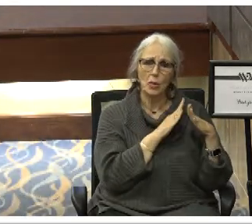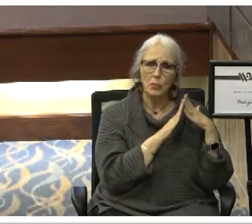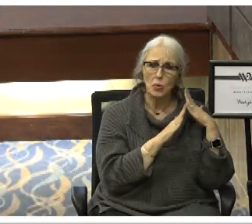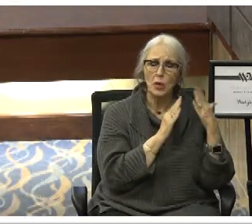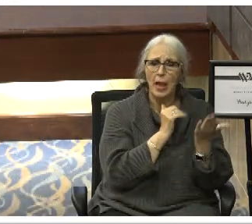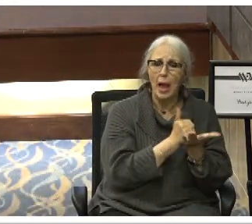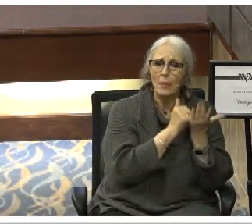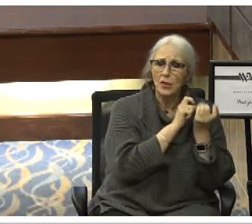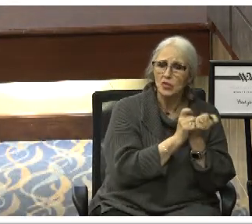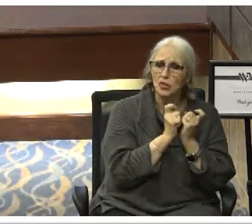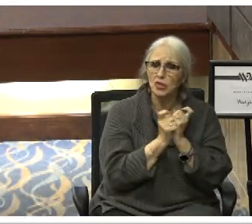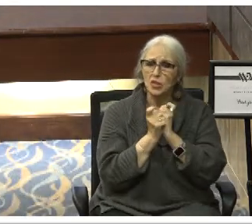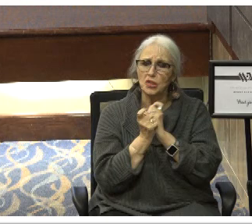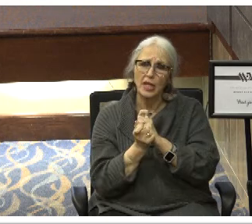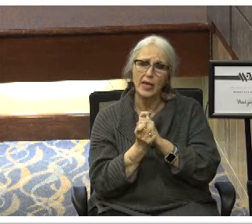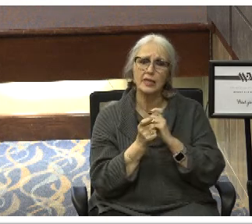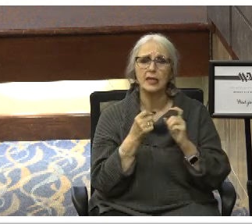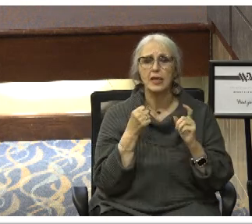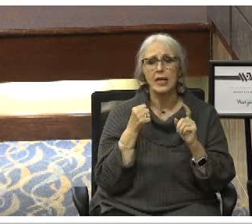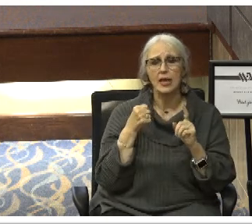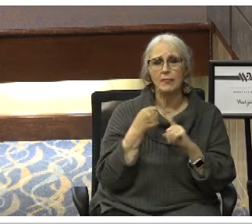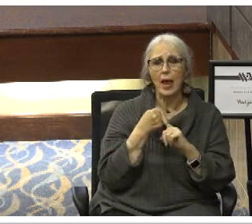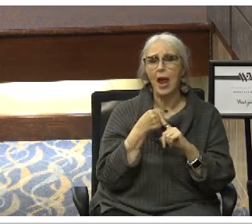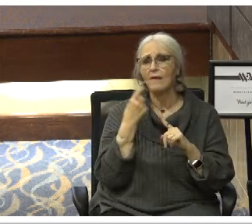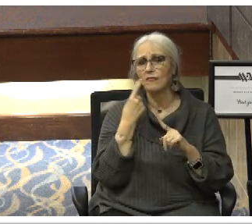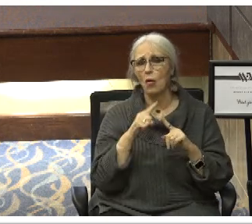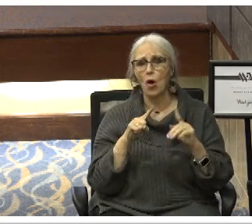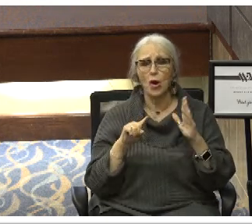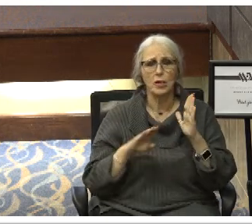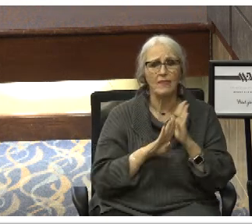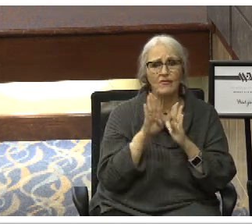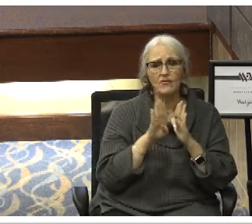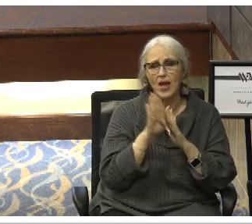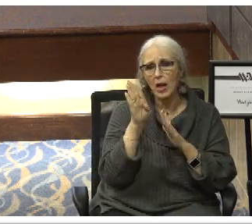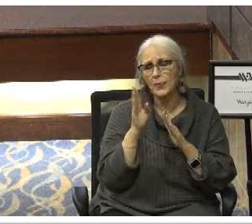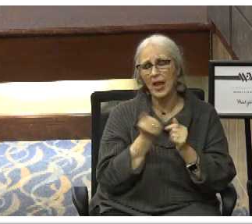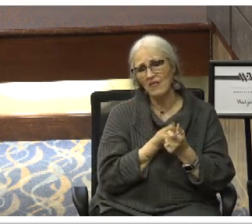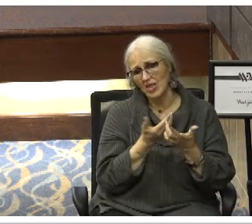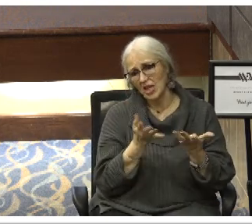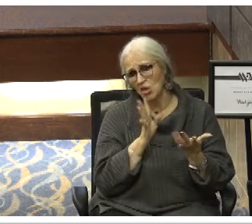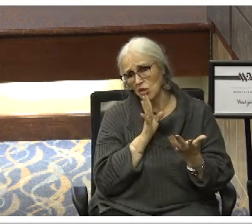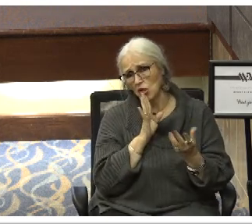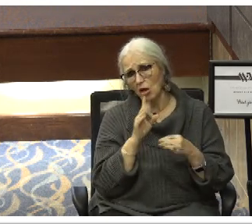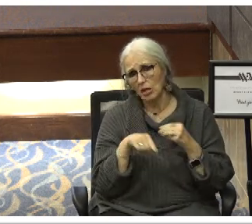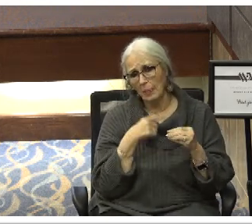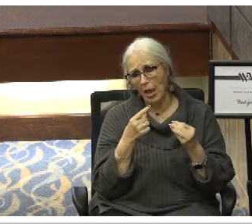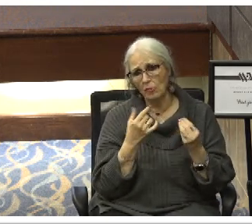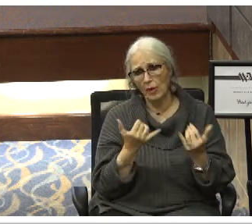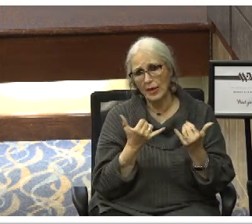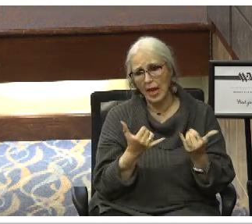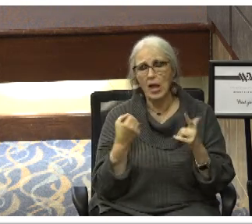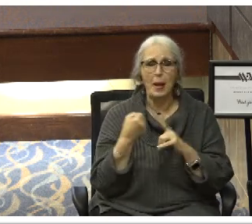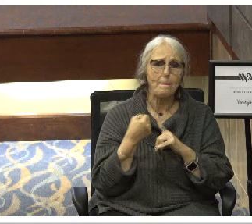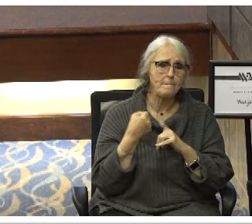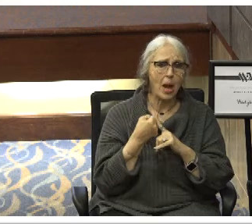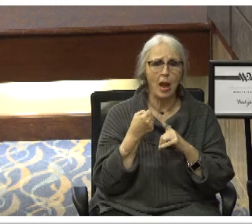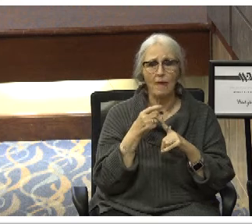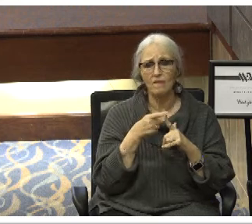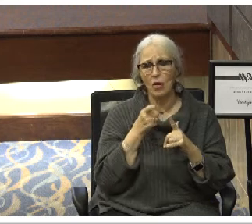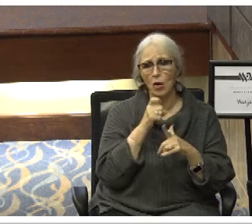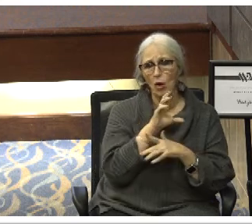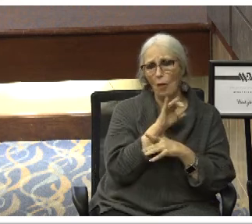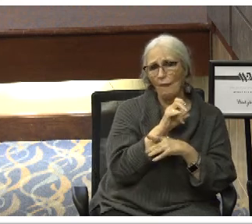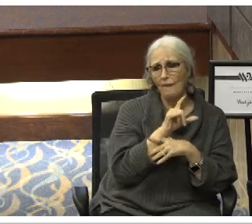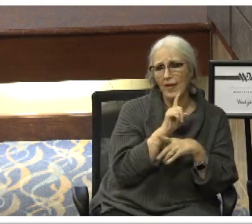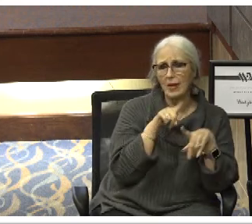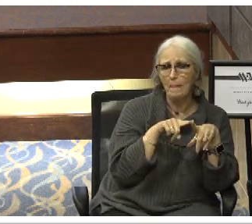change that impacted from development, all these things you're talking about, the impacts from the COVID pandemic. So